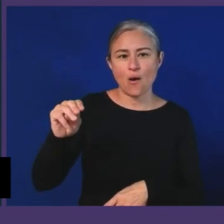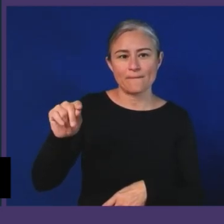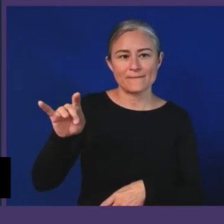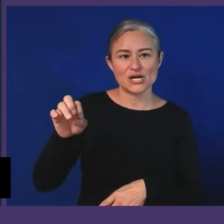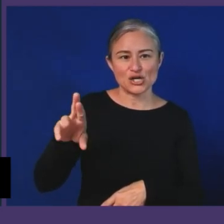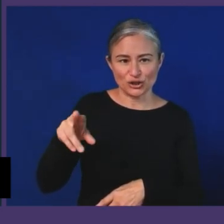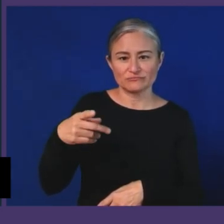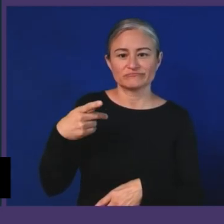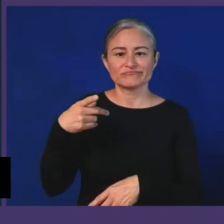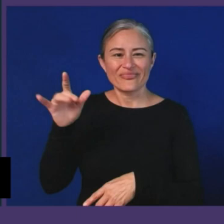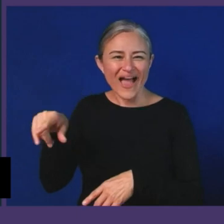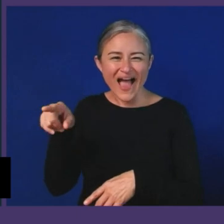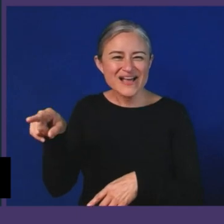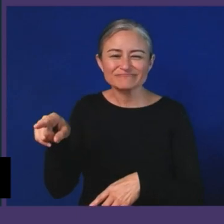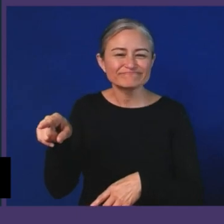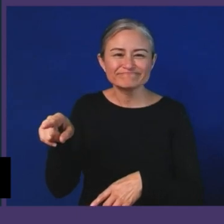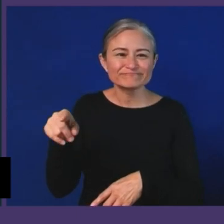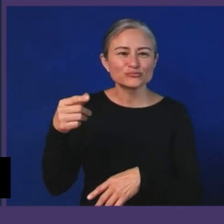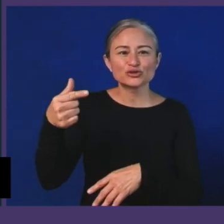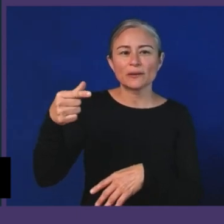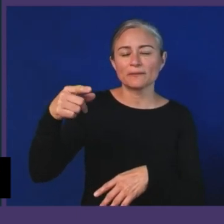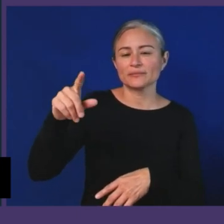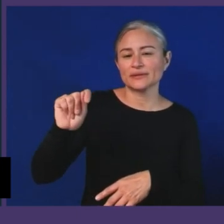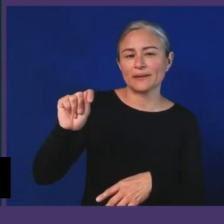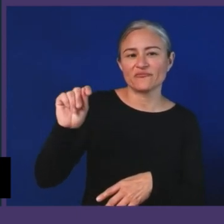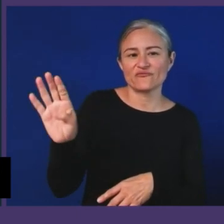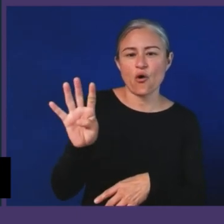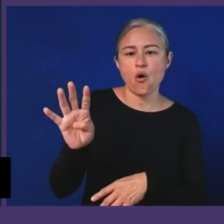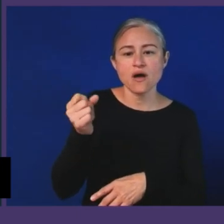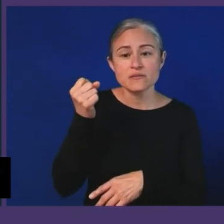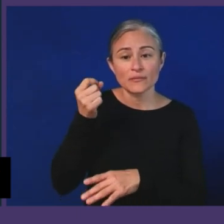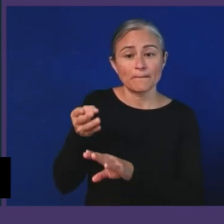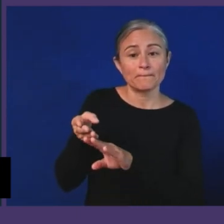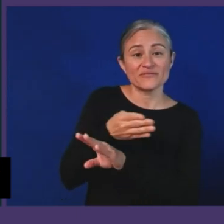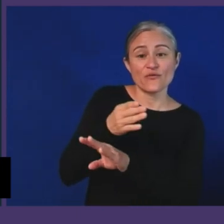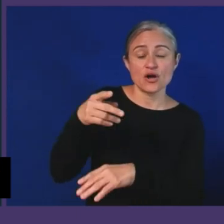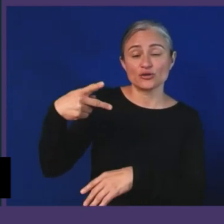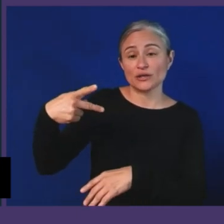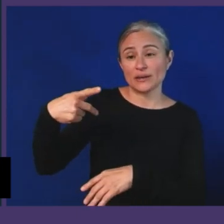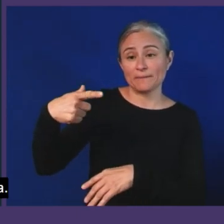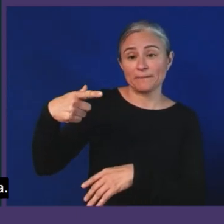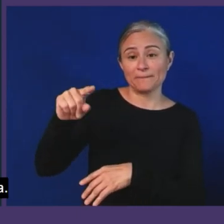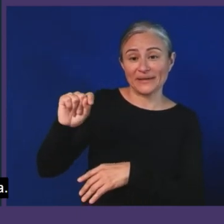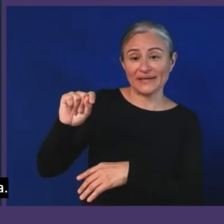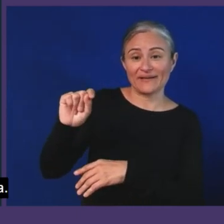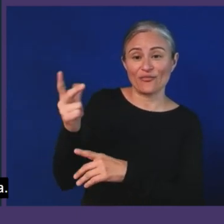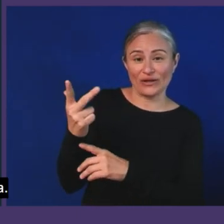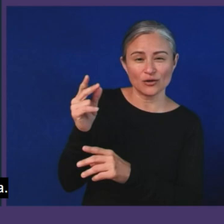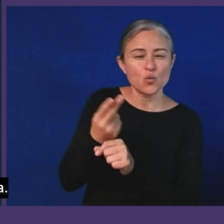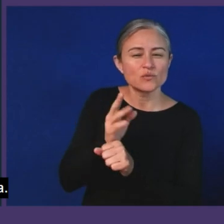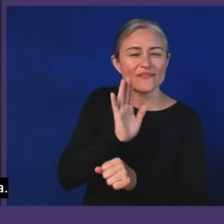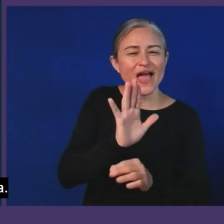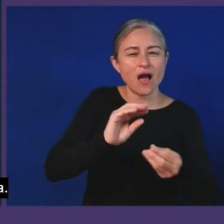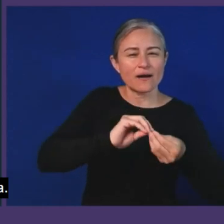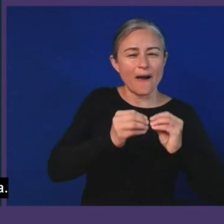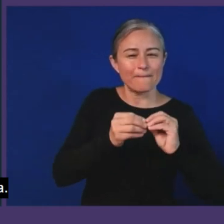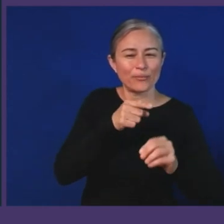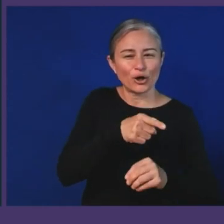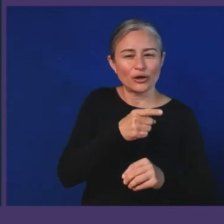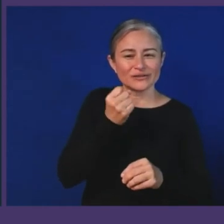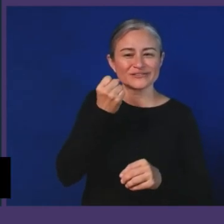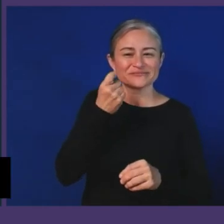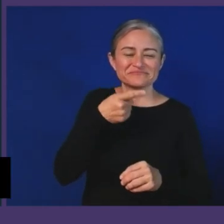using GPT-3's numbers. But GPT-3 is, of course, a little bit old by now, about 3 years ago. But Llama is a fairly recent model from